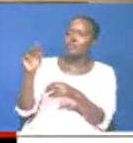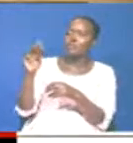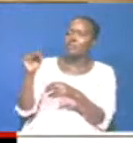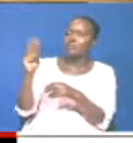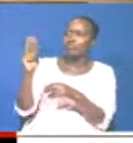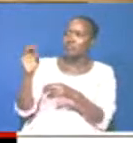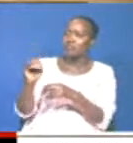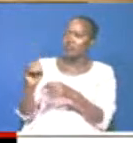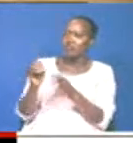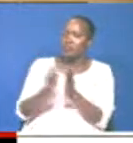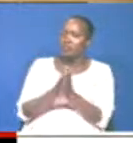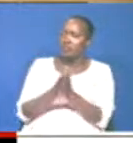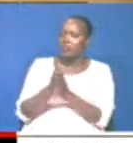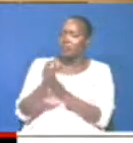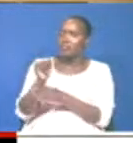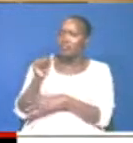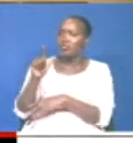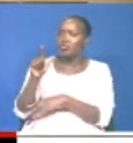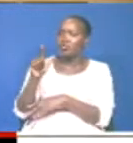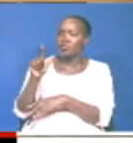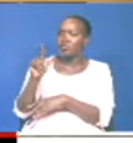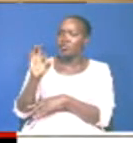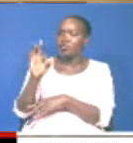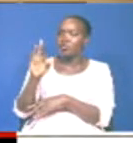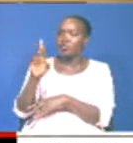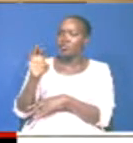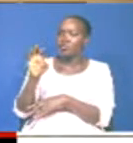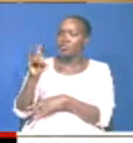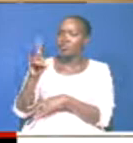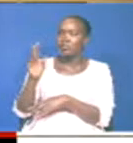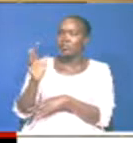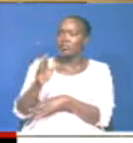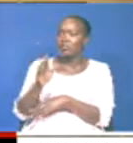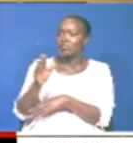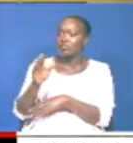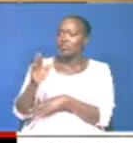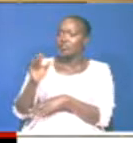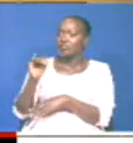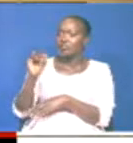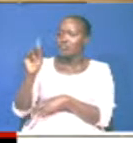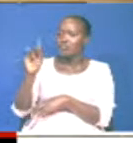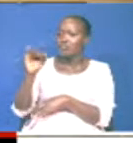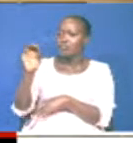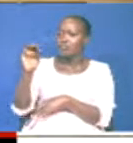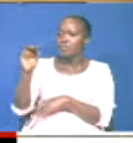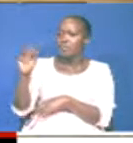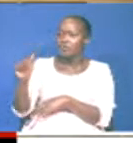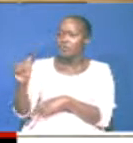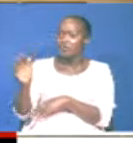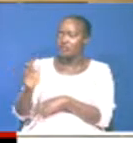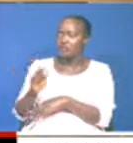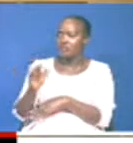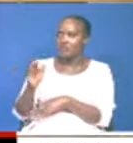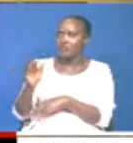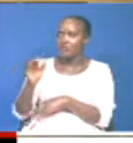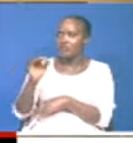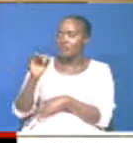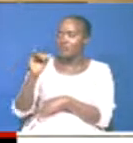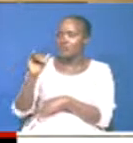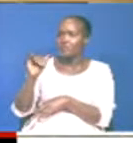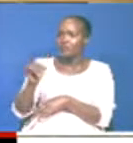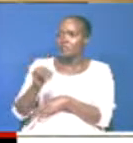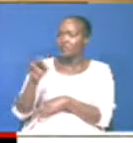and Alfred Mike Murethi. And then there was Joseph Kema, and there was Salim Juma. There was also Sammy